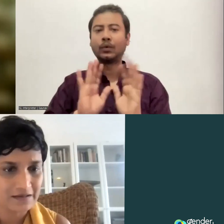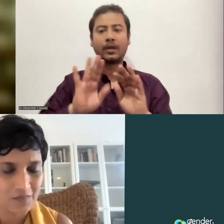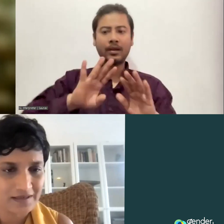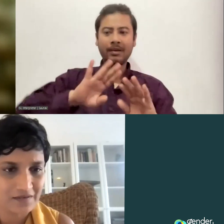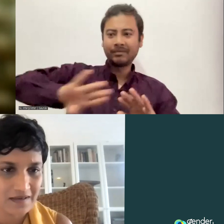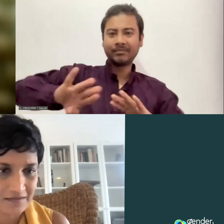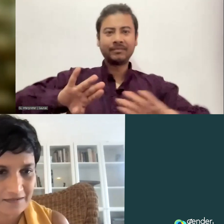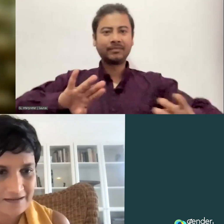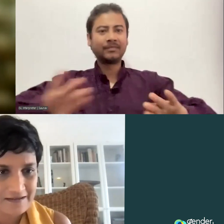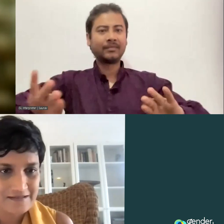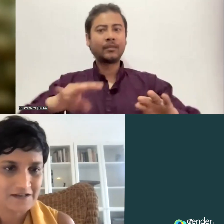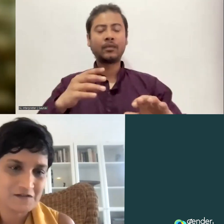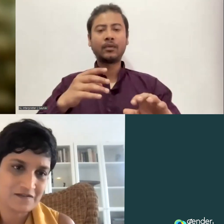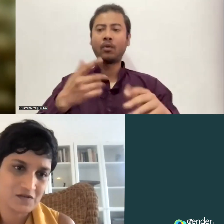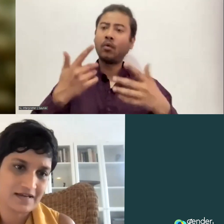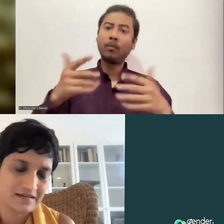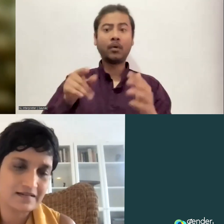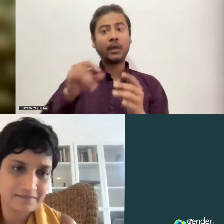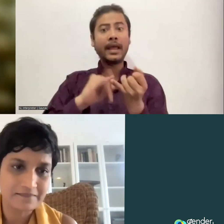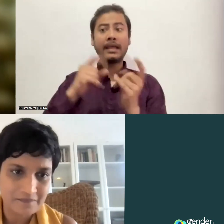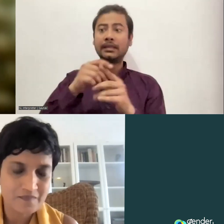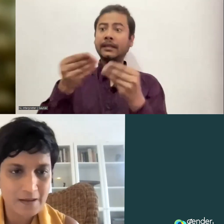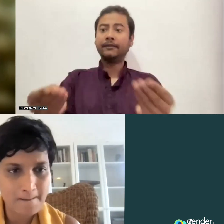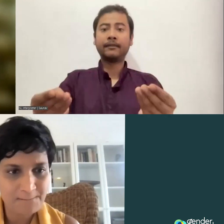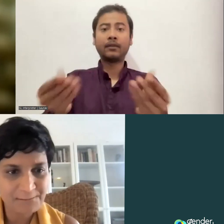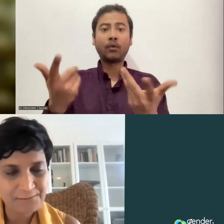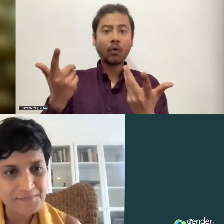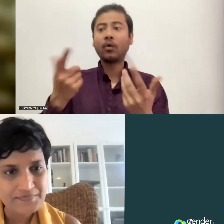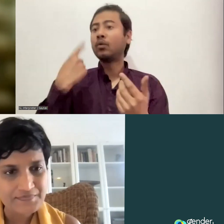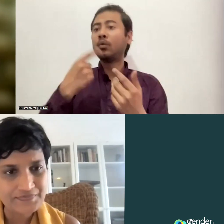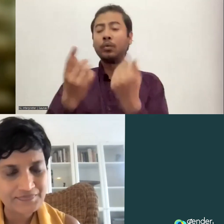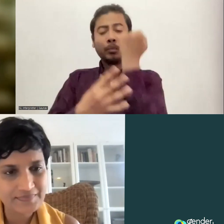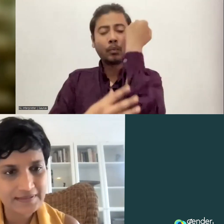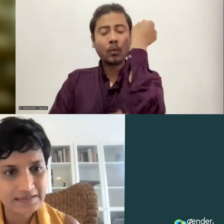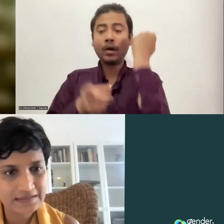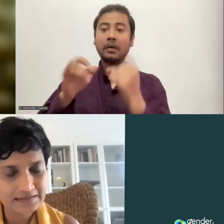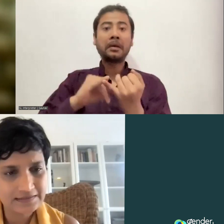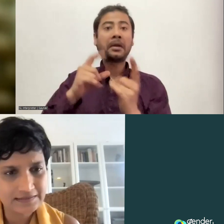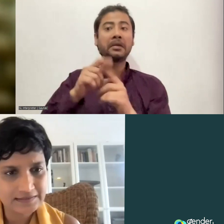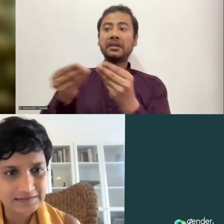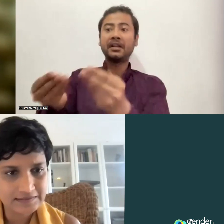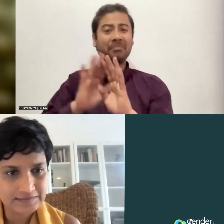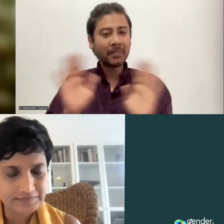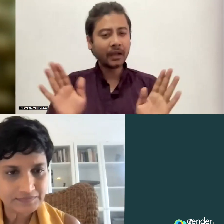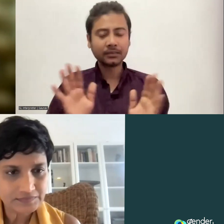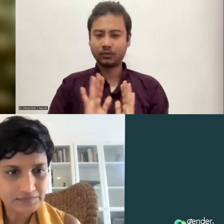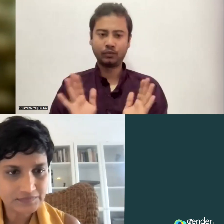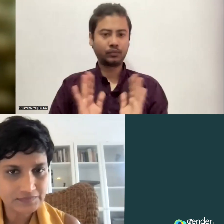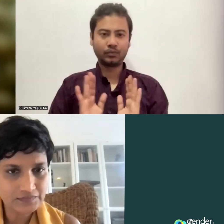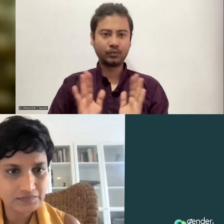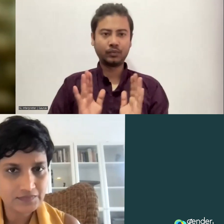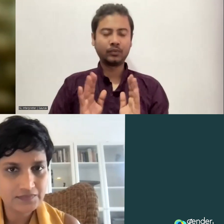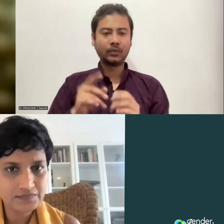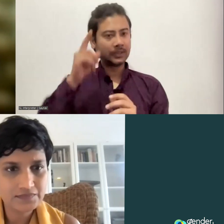the economically weaker sections of the society. Yeah, and that's such a